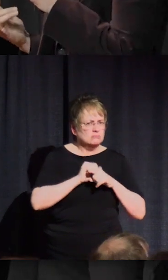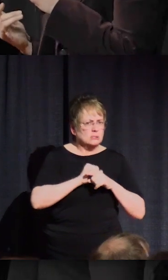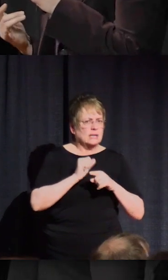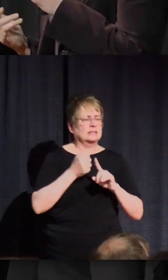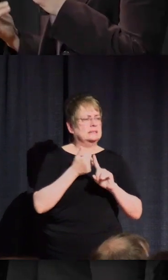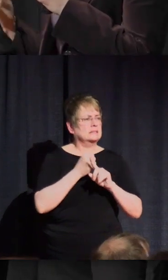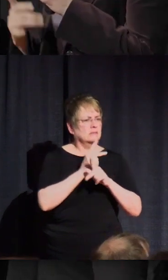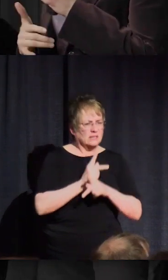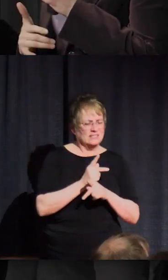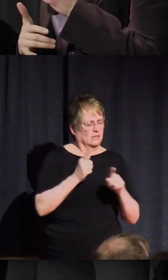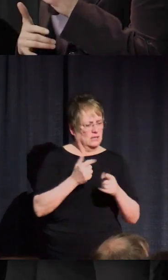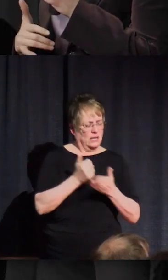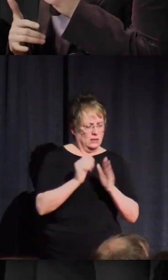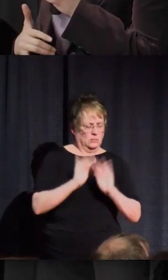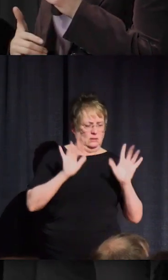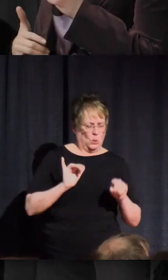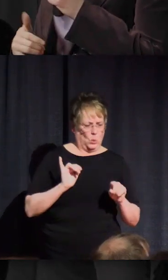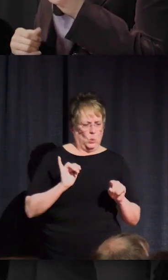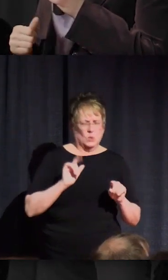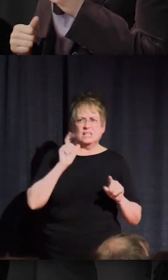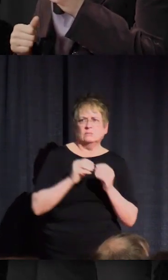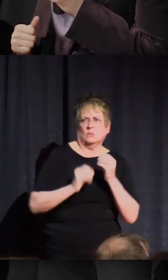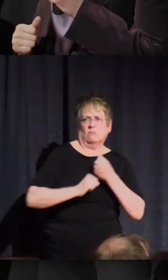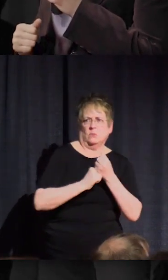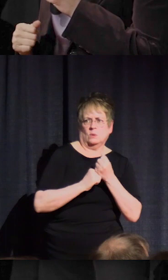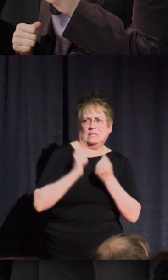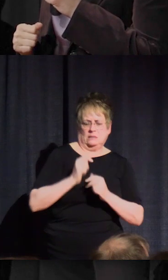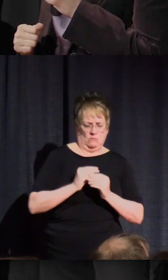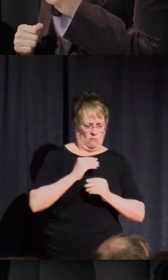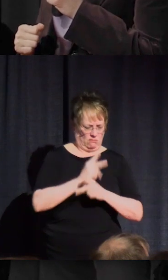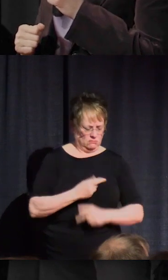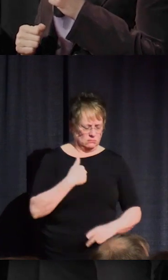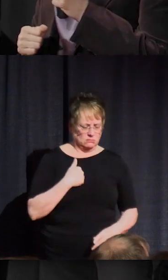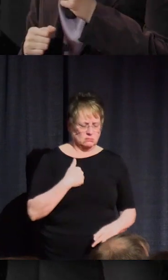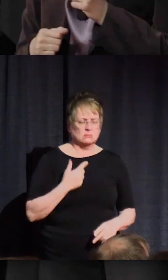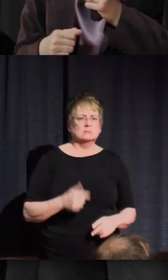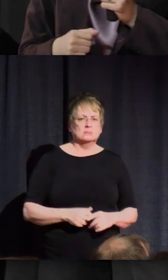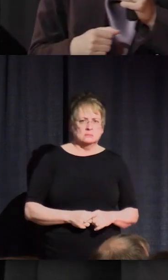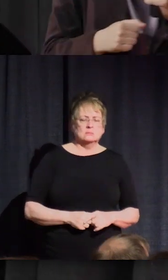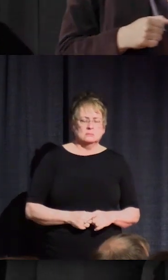need more support and how we can offer ourselves a little bit more care.